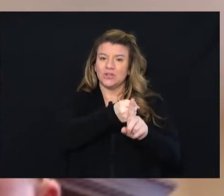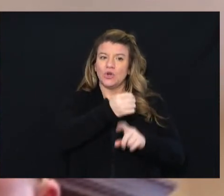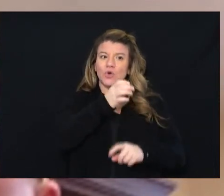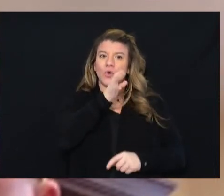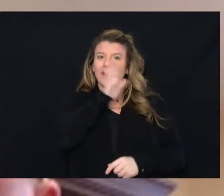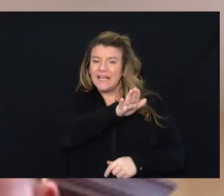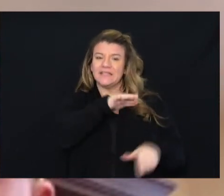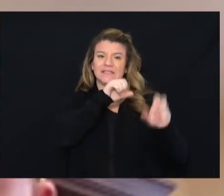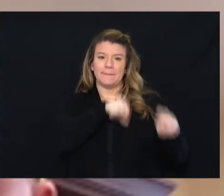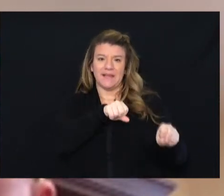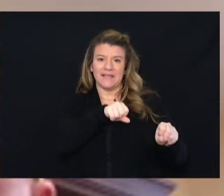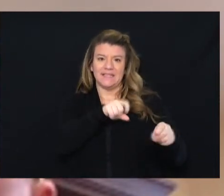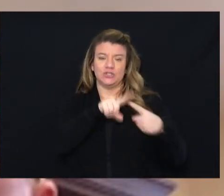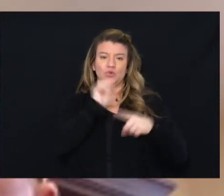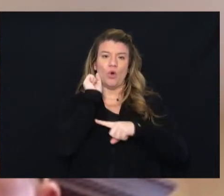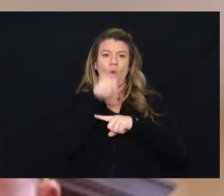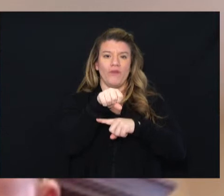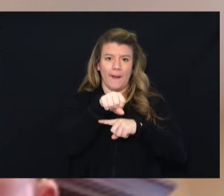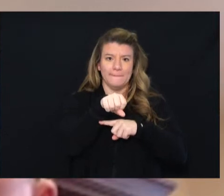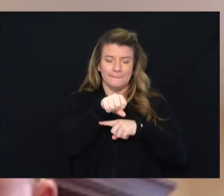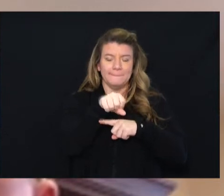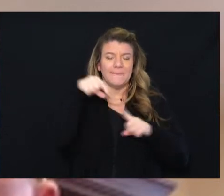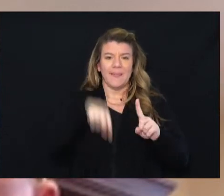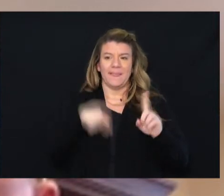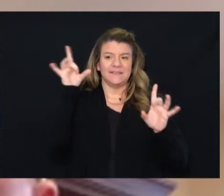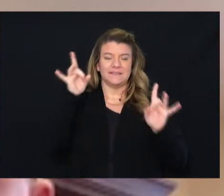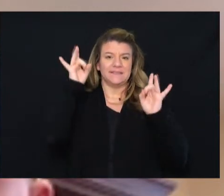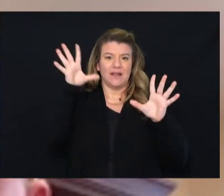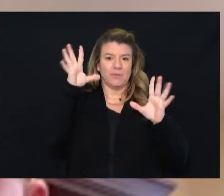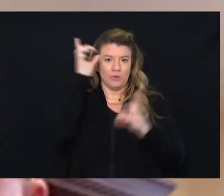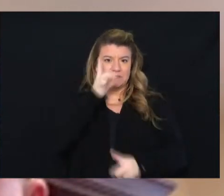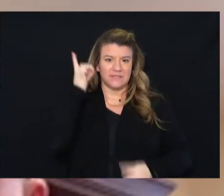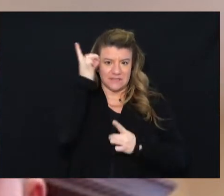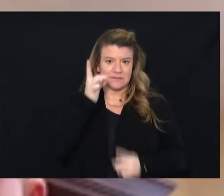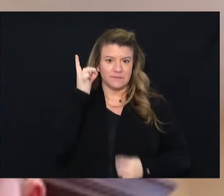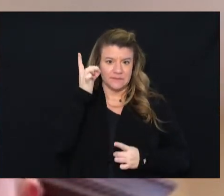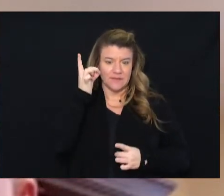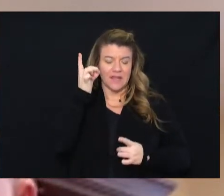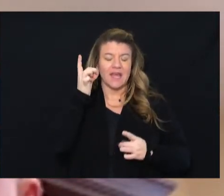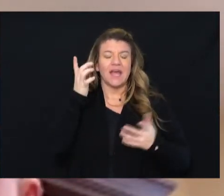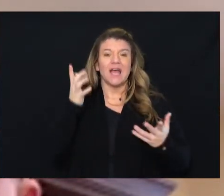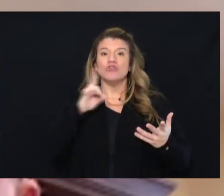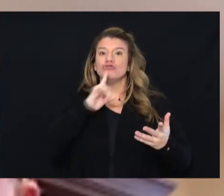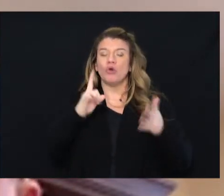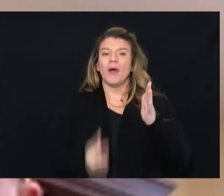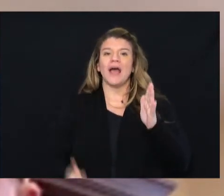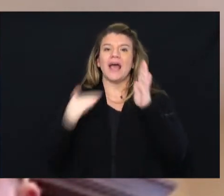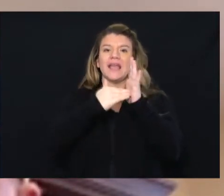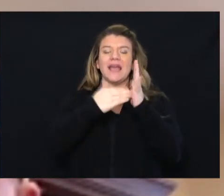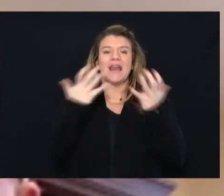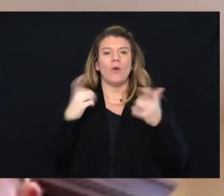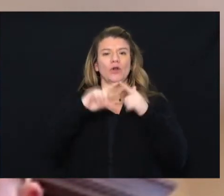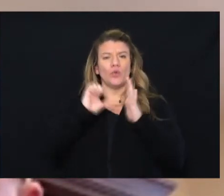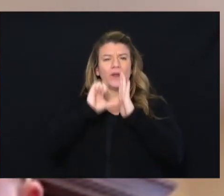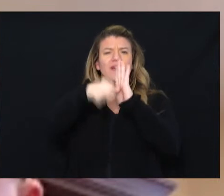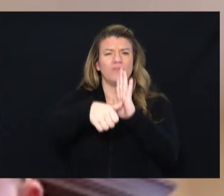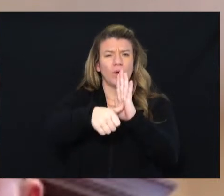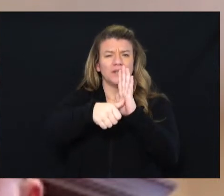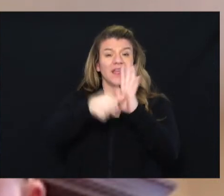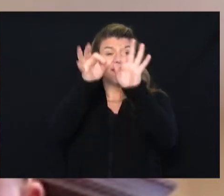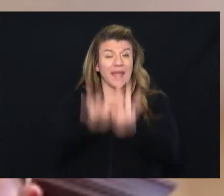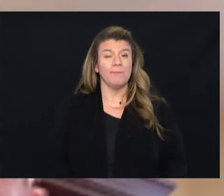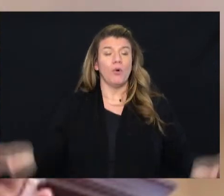to overcome this terrible virus. So again, reinforce to folks the importance of